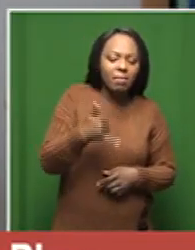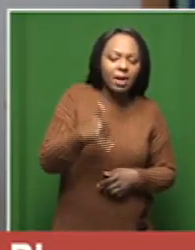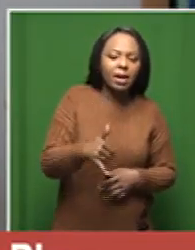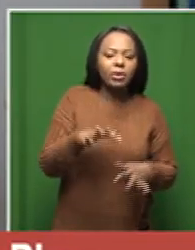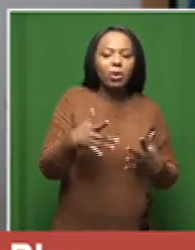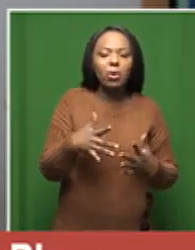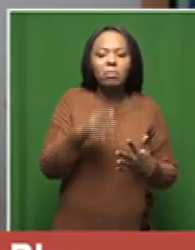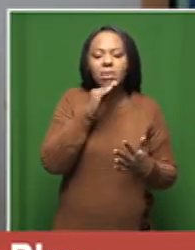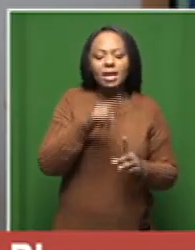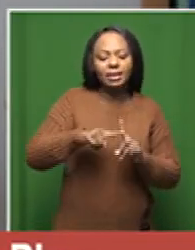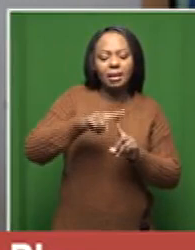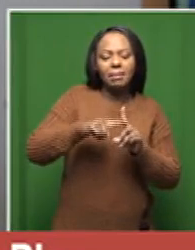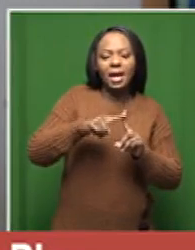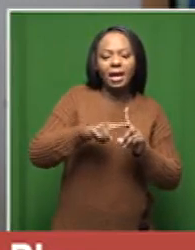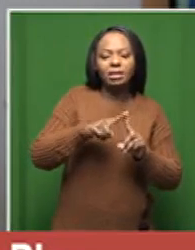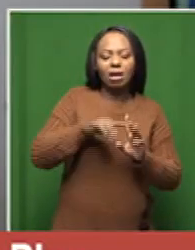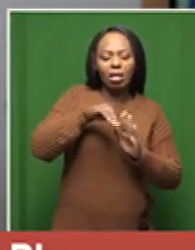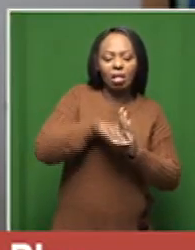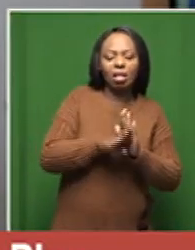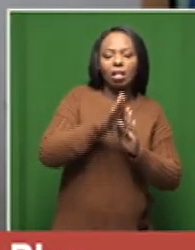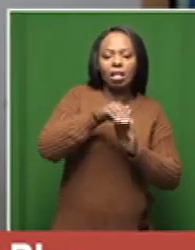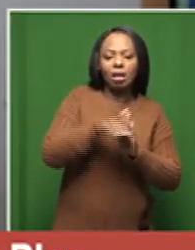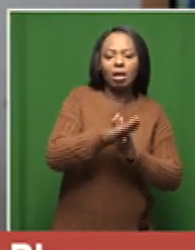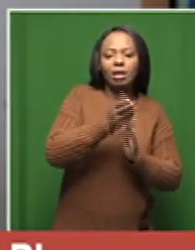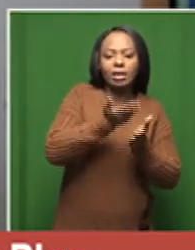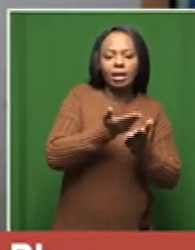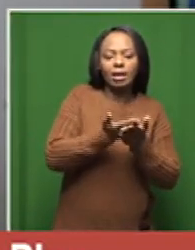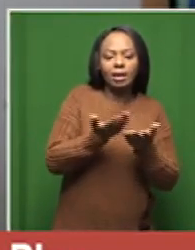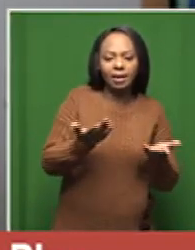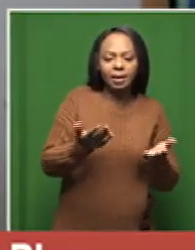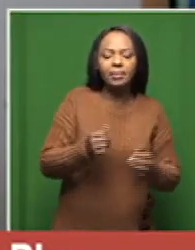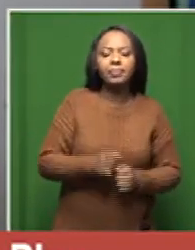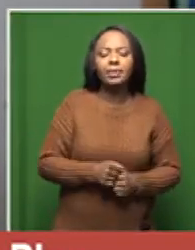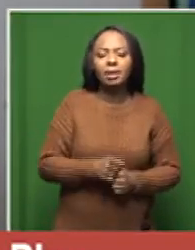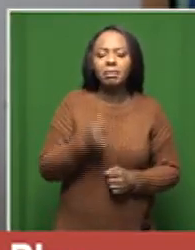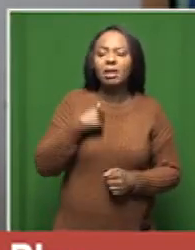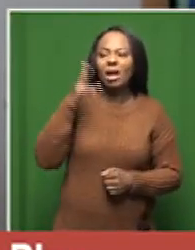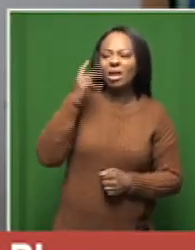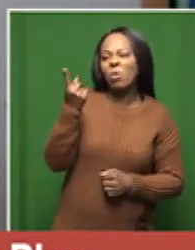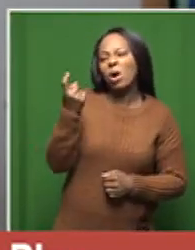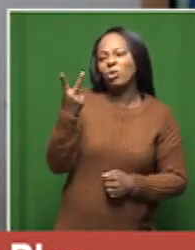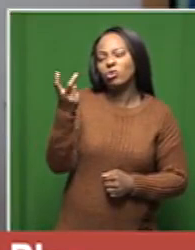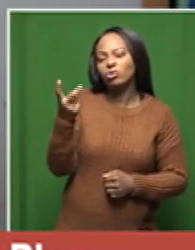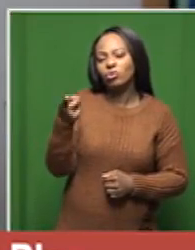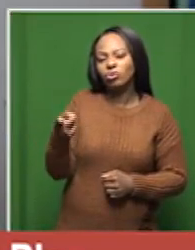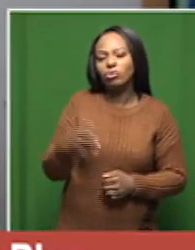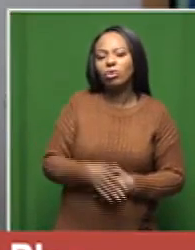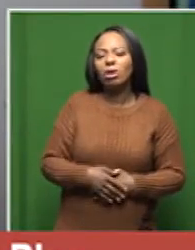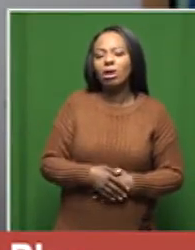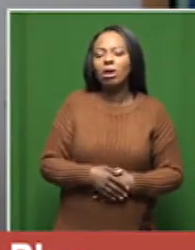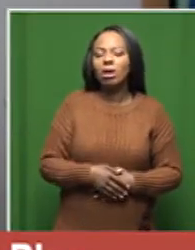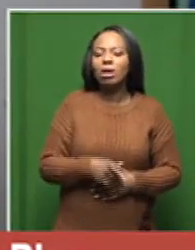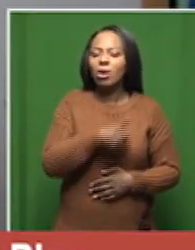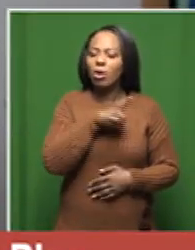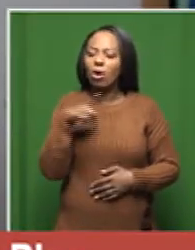afterwards. But that's really about it. I've heard of one or two people where the side effects may last quite a few days.